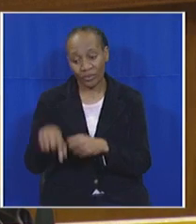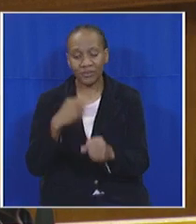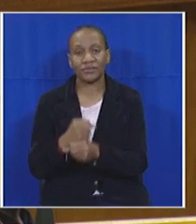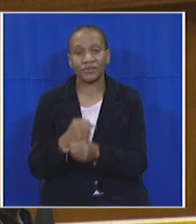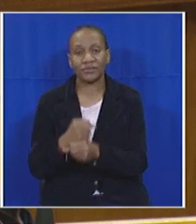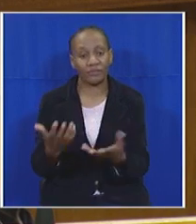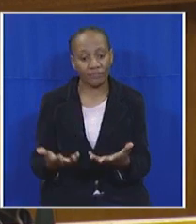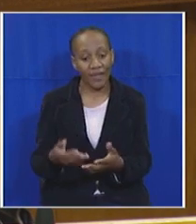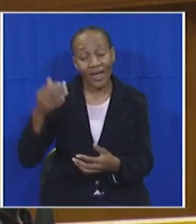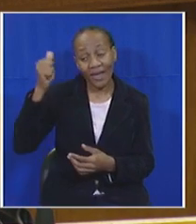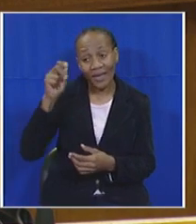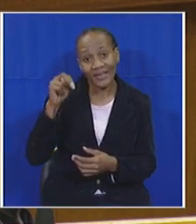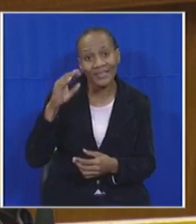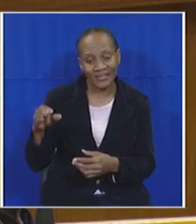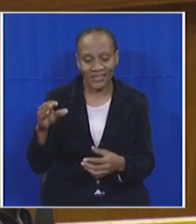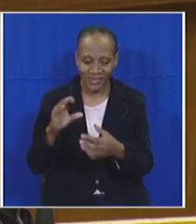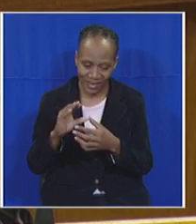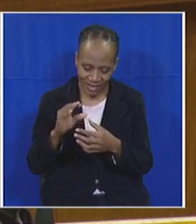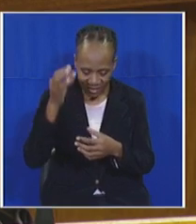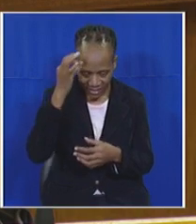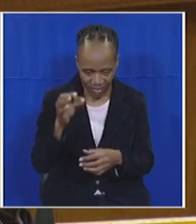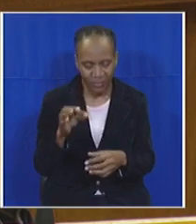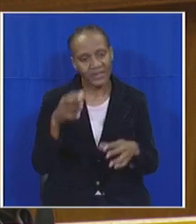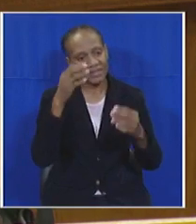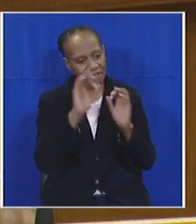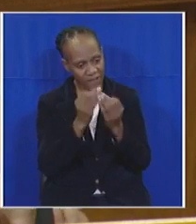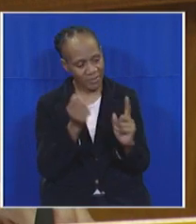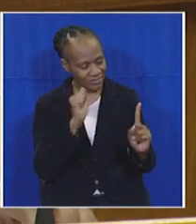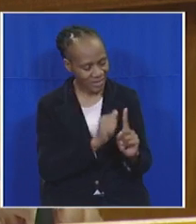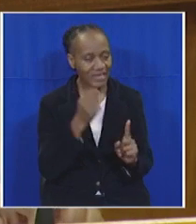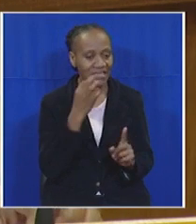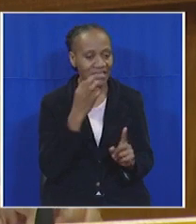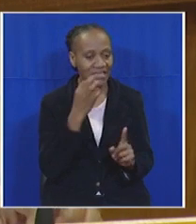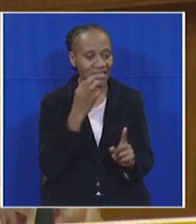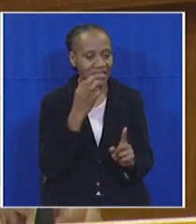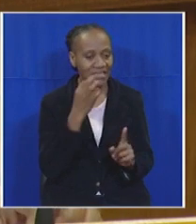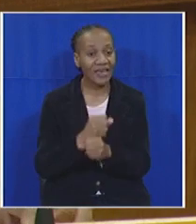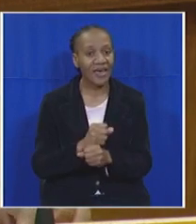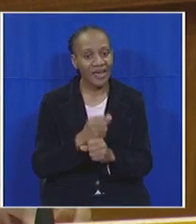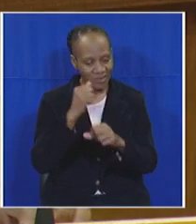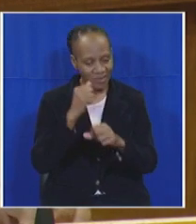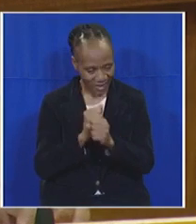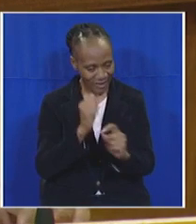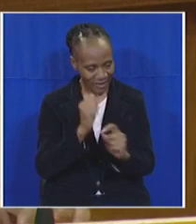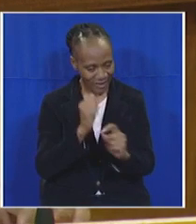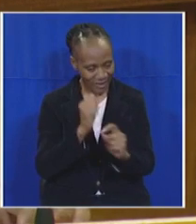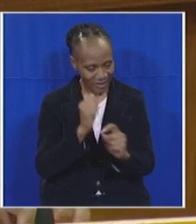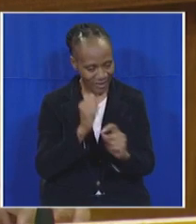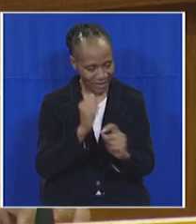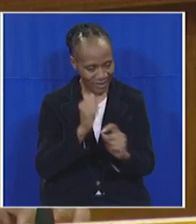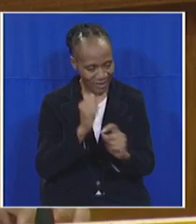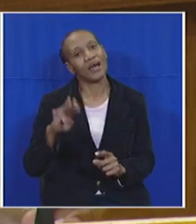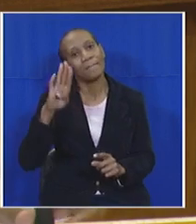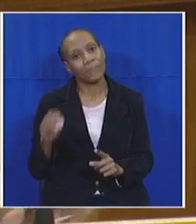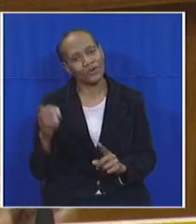2017. Thus, the ANC-led government, together with his family, declared 2017 the year of the O.R. Tambo centenary to honor this